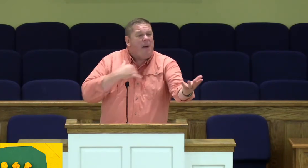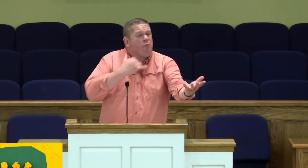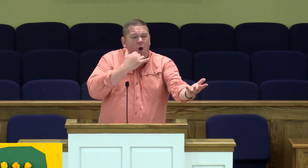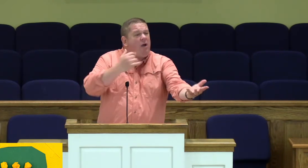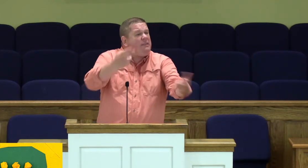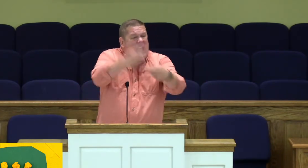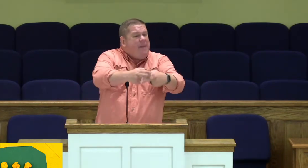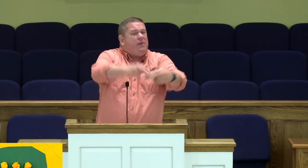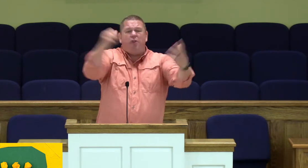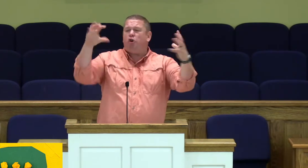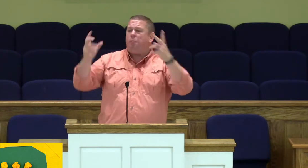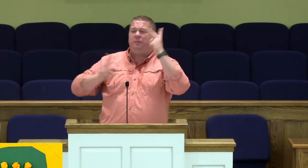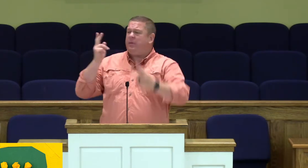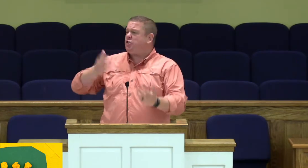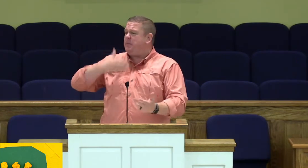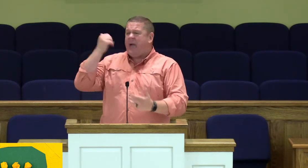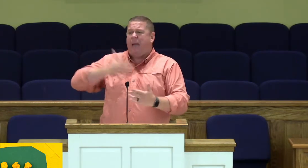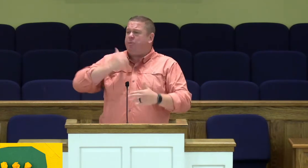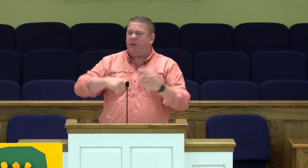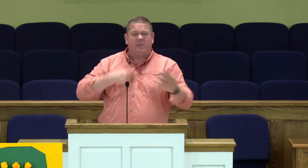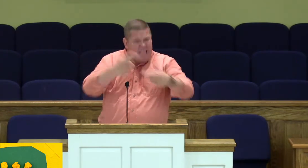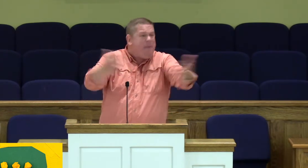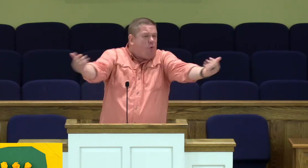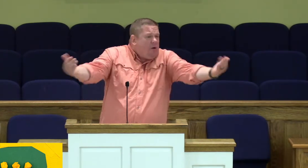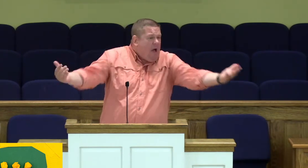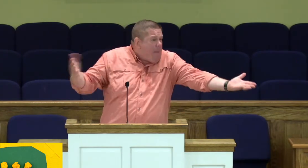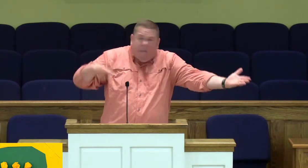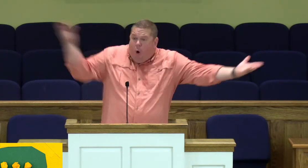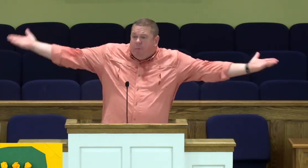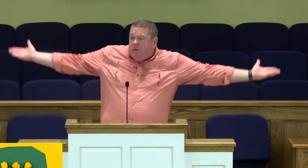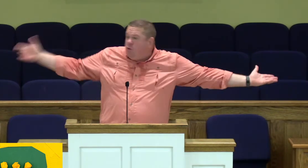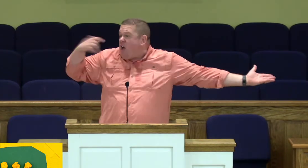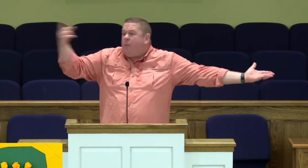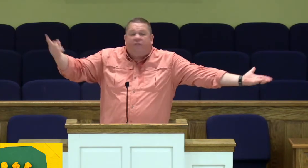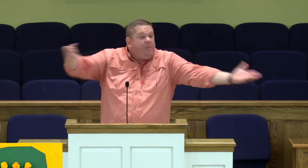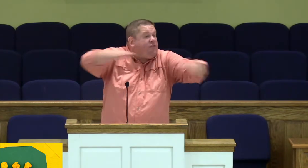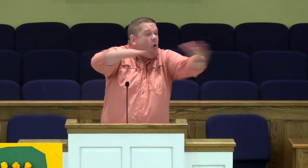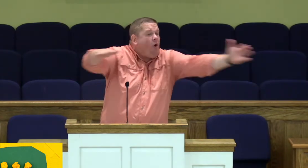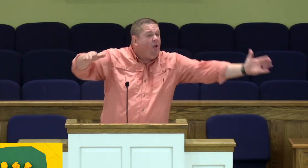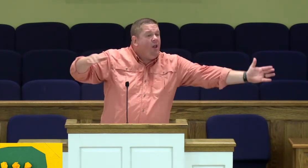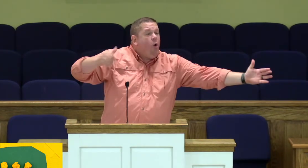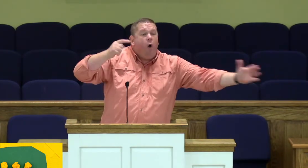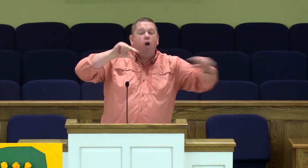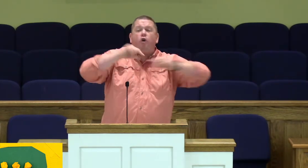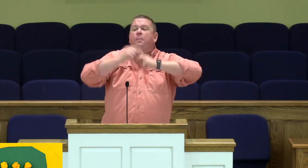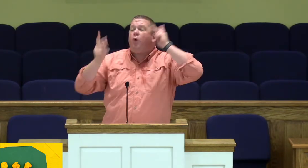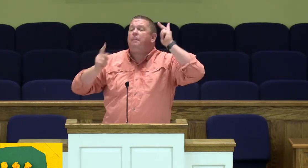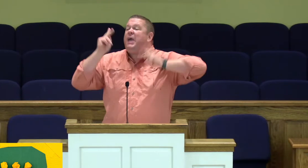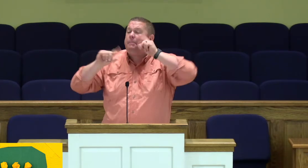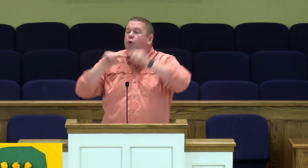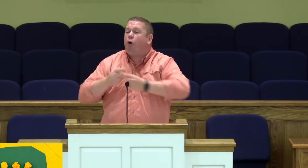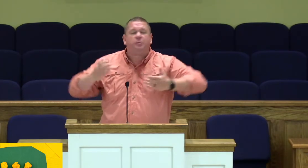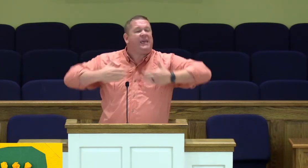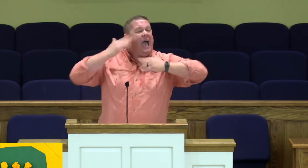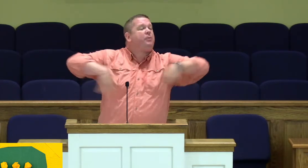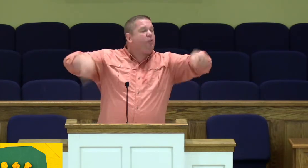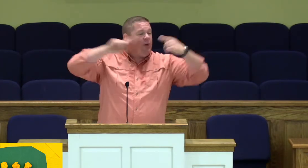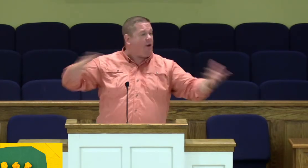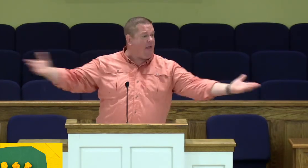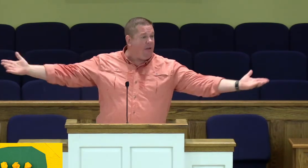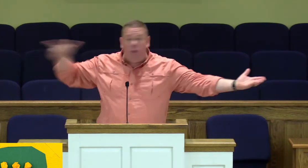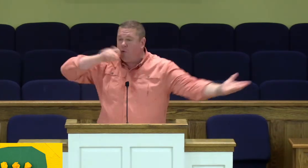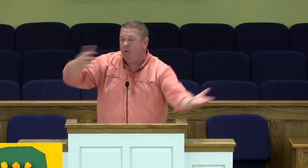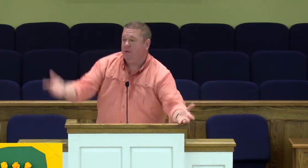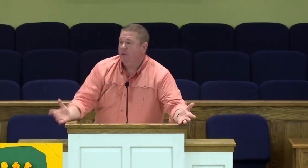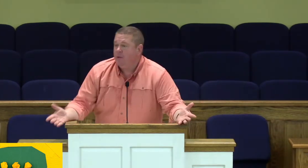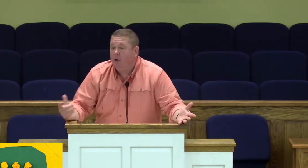If I'm wrong, name another group of people that should be happier than us. Name one. I'm open. Who's got one? From the floor. What people group should be happier than we are